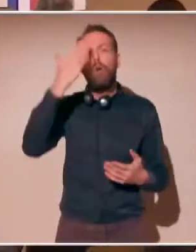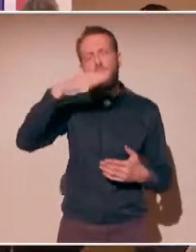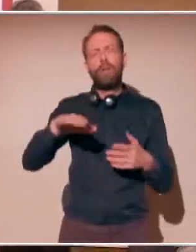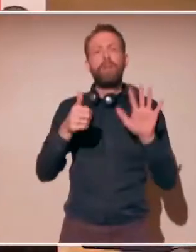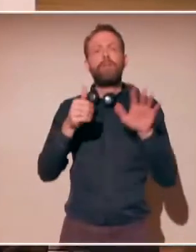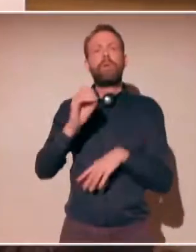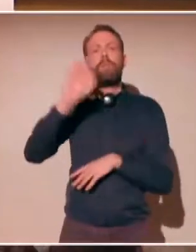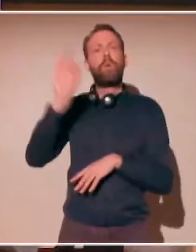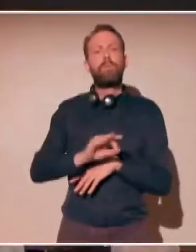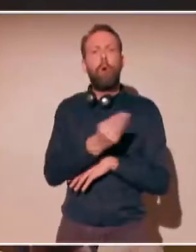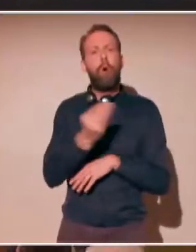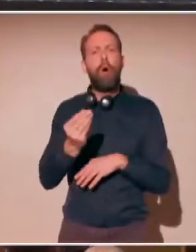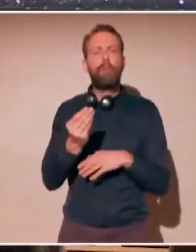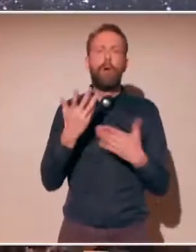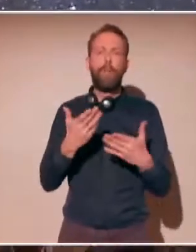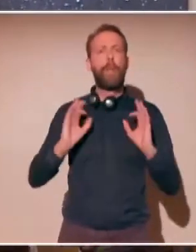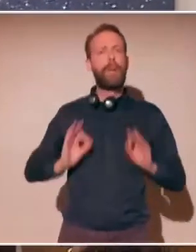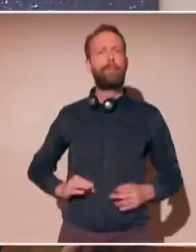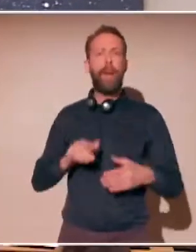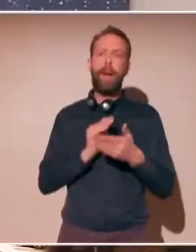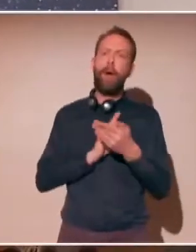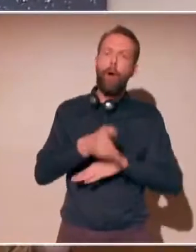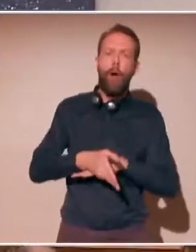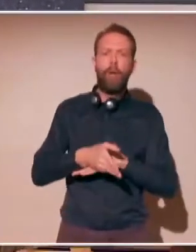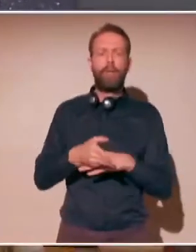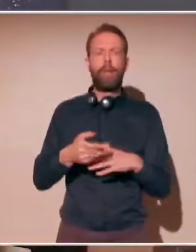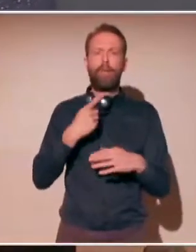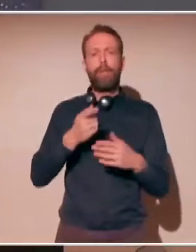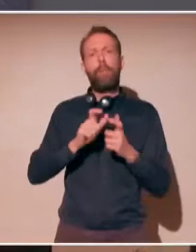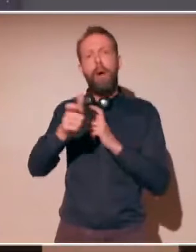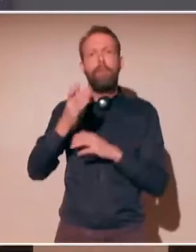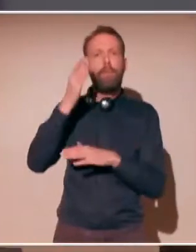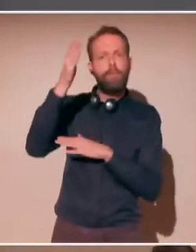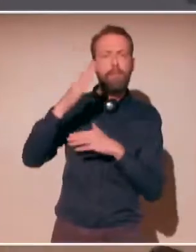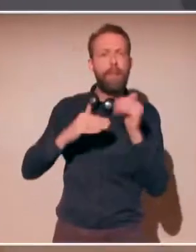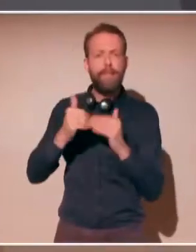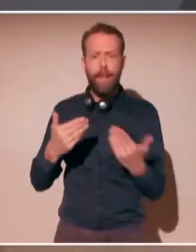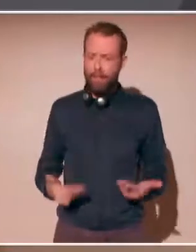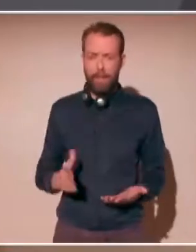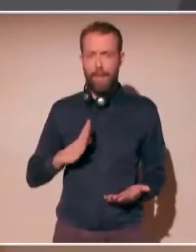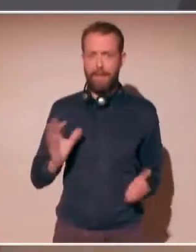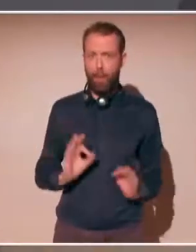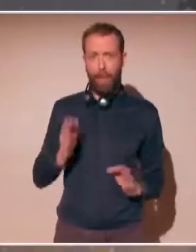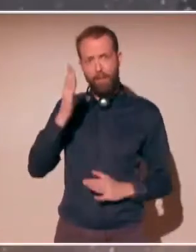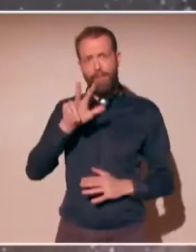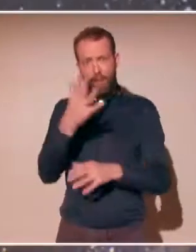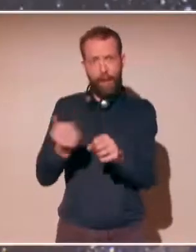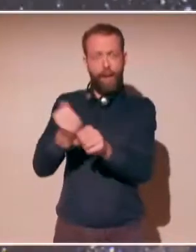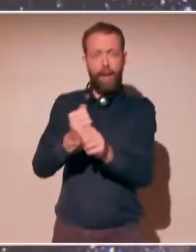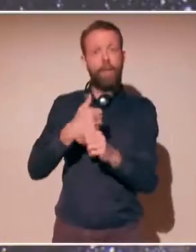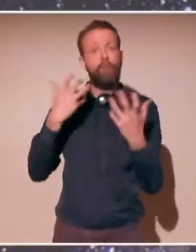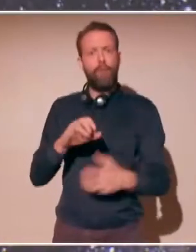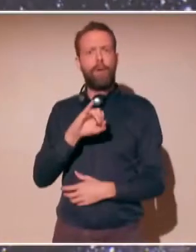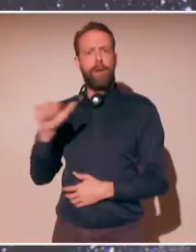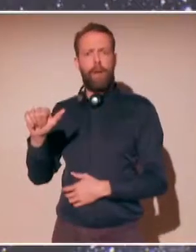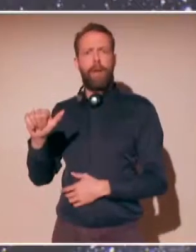doctor. When I know that 60% of the children going to primary school will work, will occupy